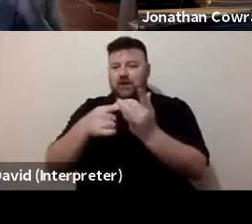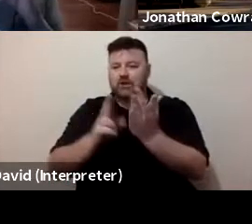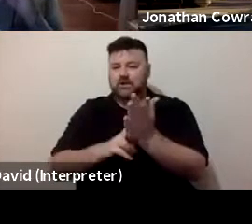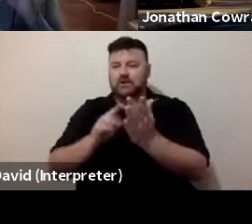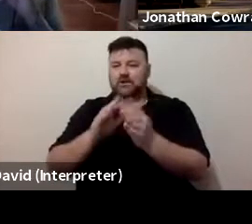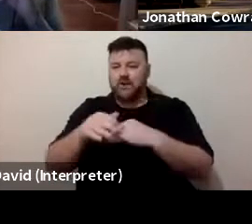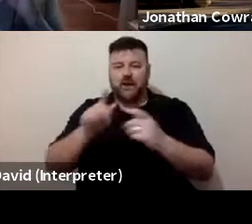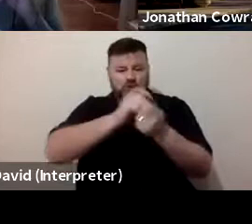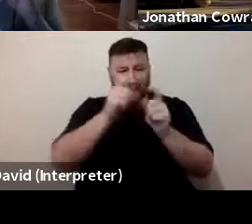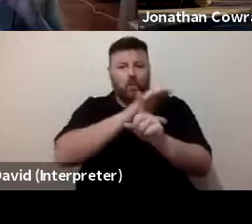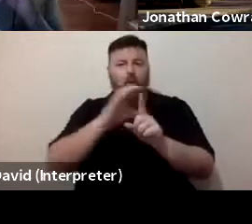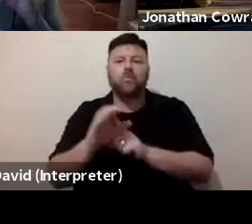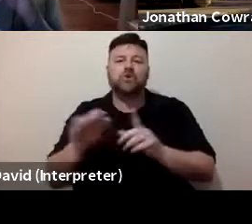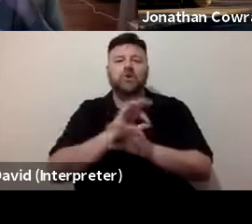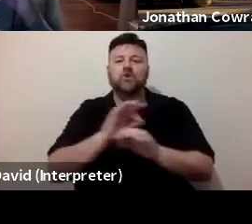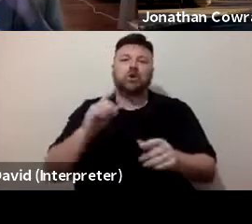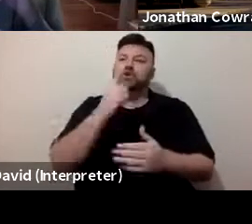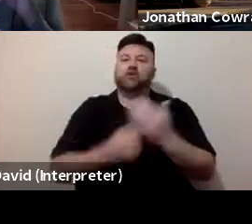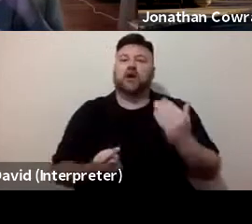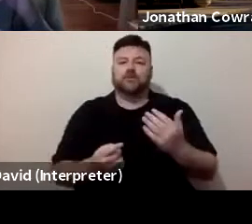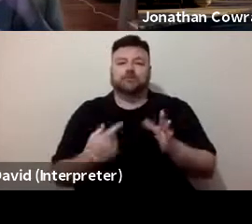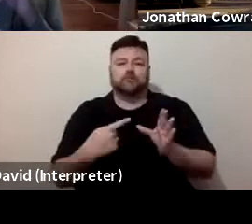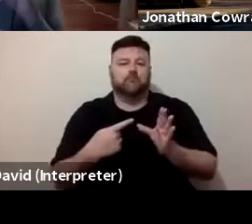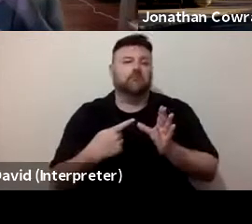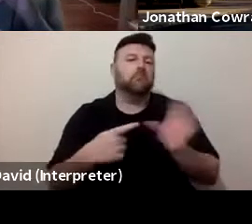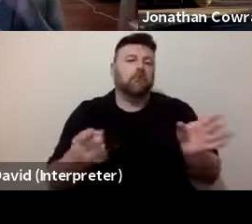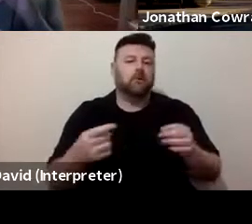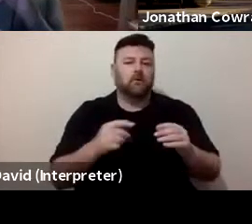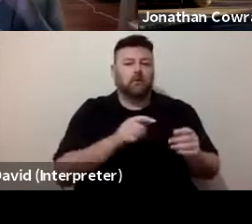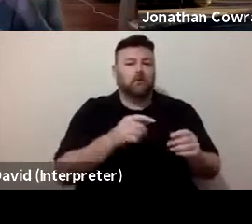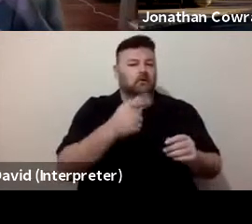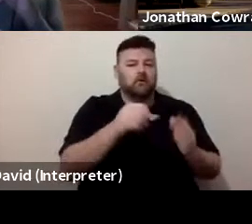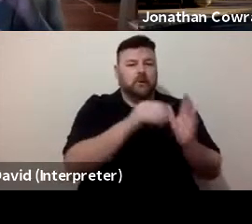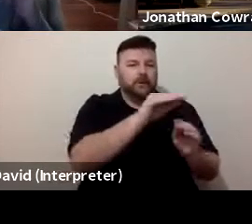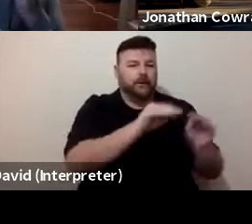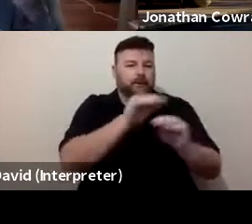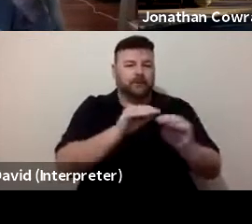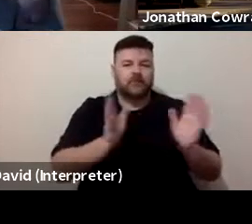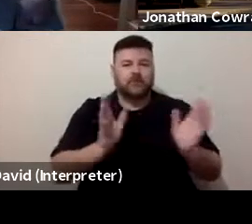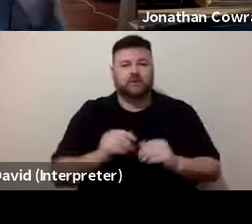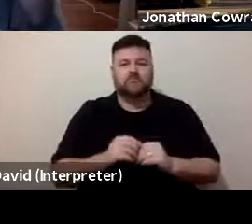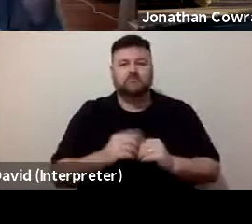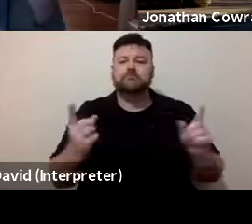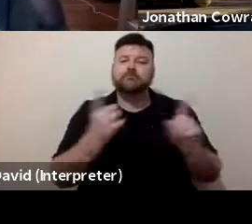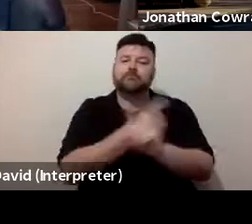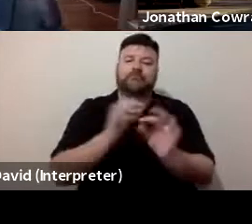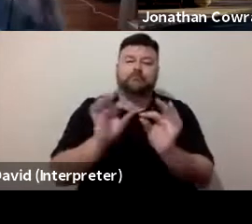to just, you know, just moving a bit of money from one place to another. I think that probably the